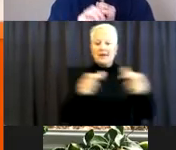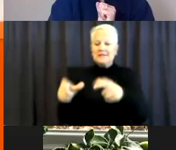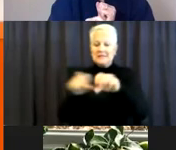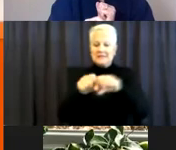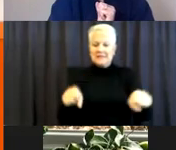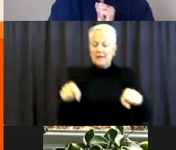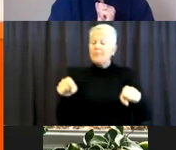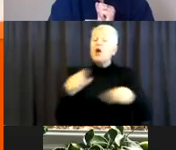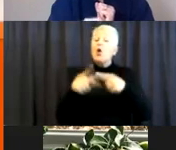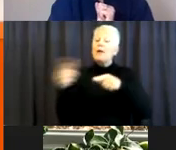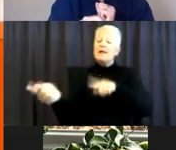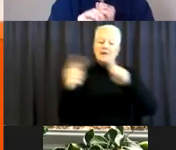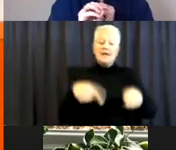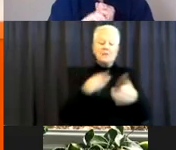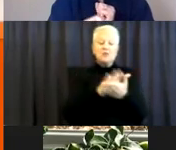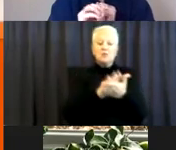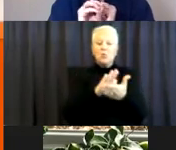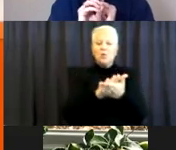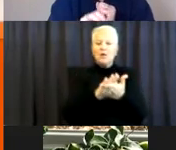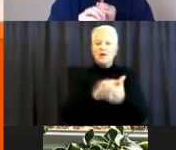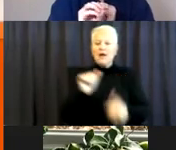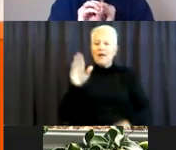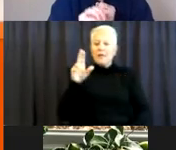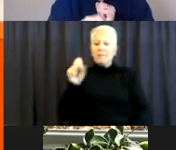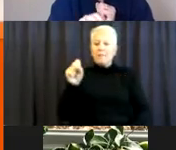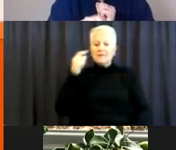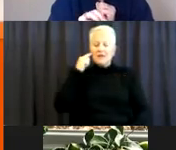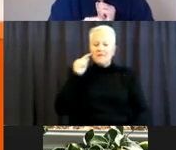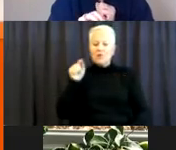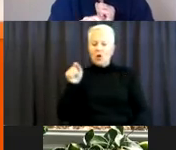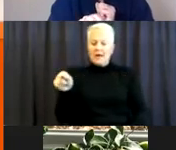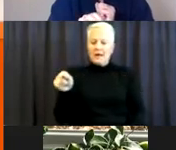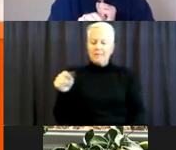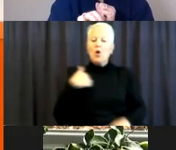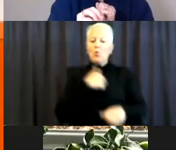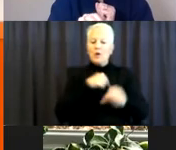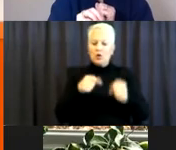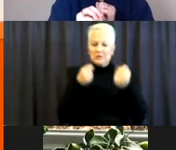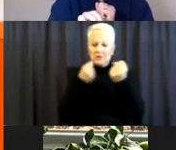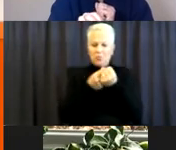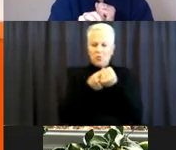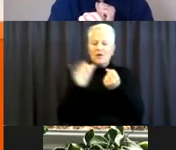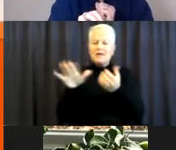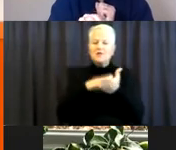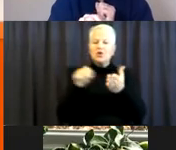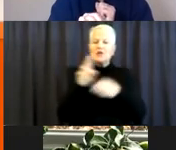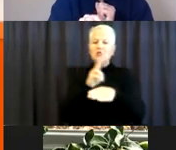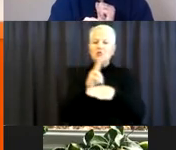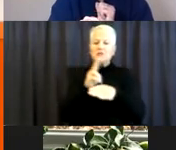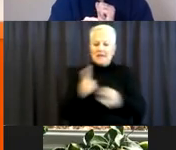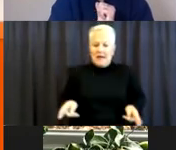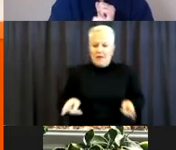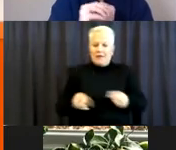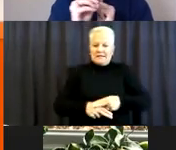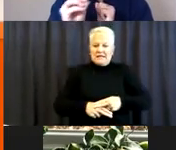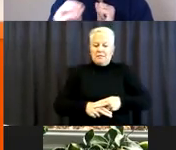the bus for him was something that we were able to support his learning of using the seatbelt, that